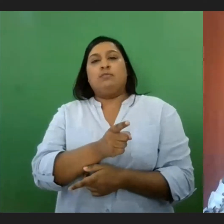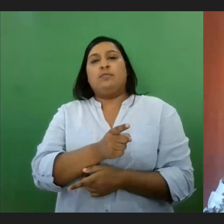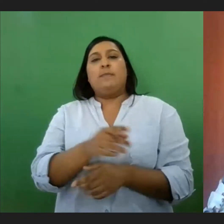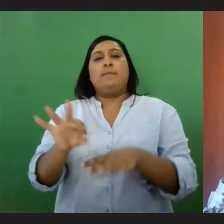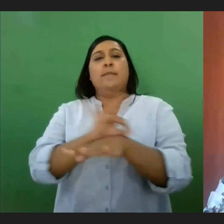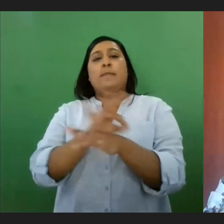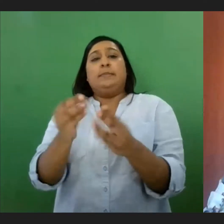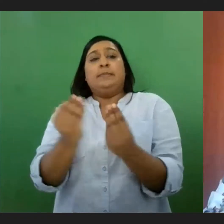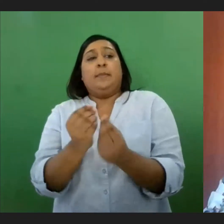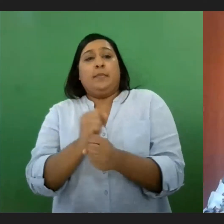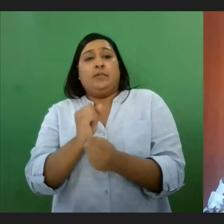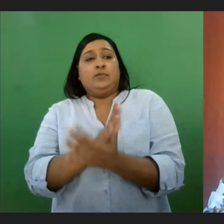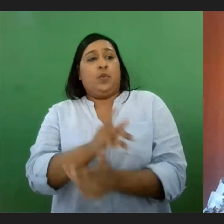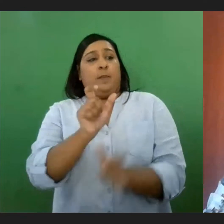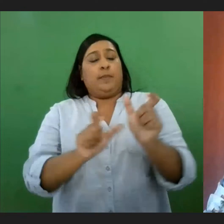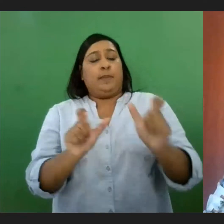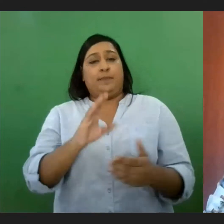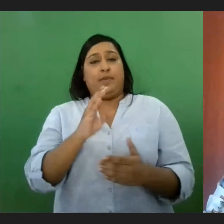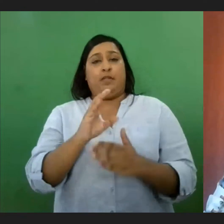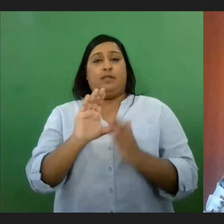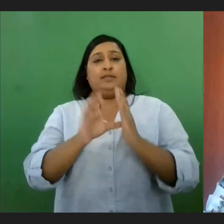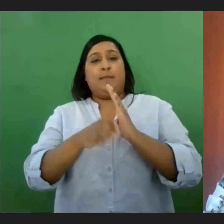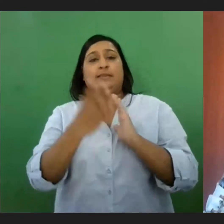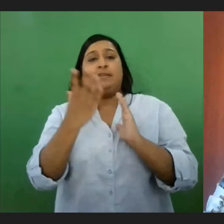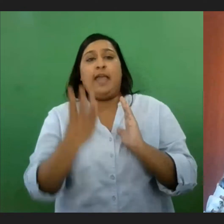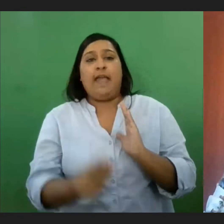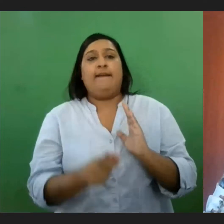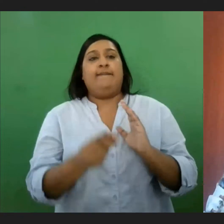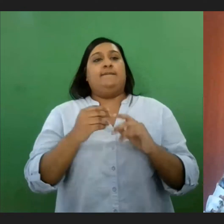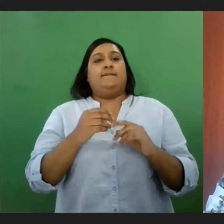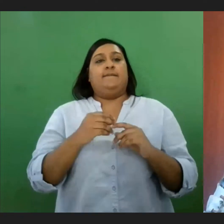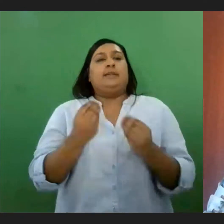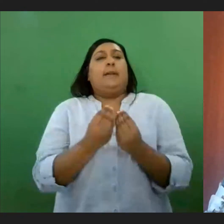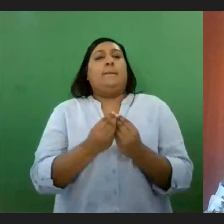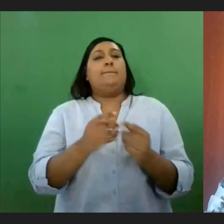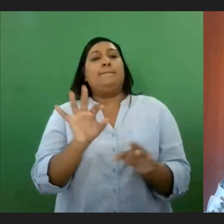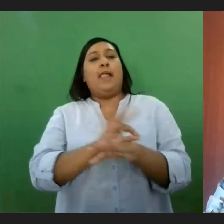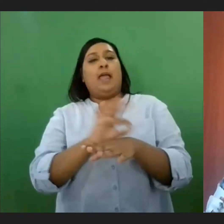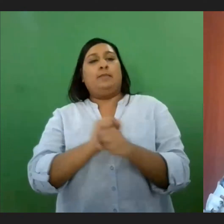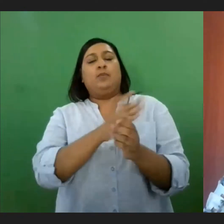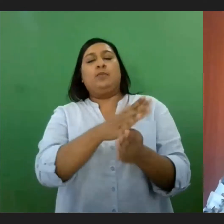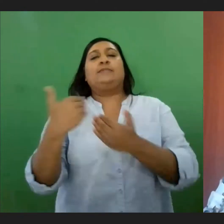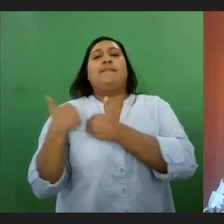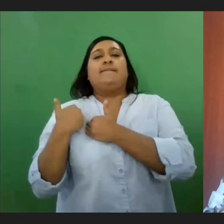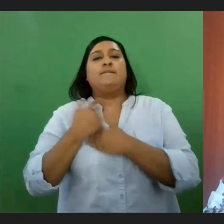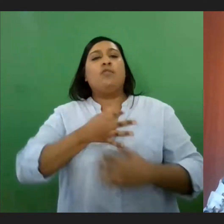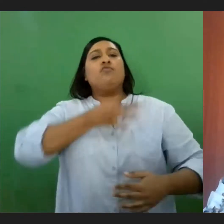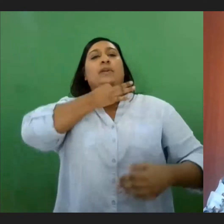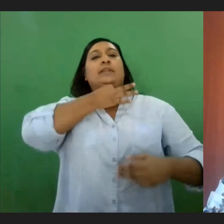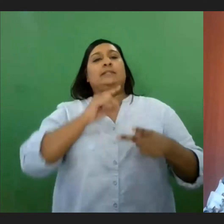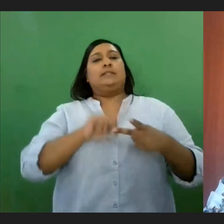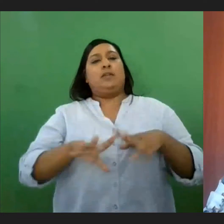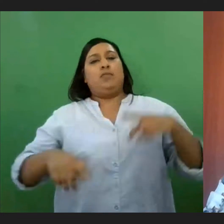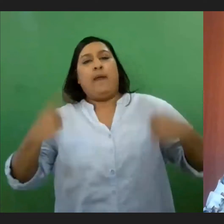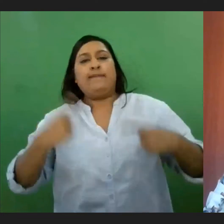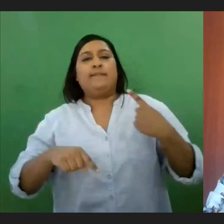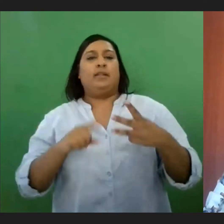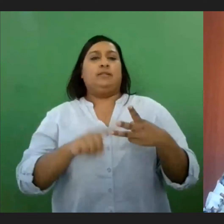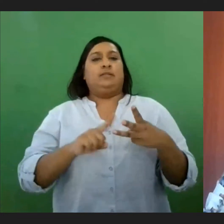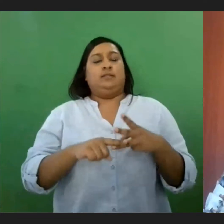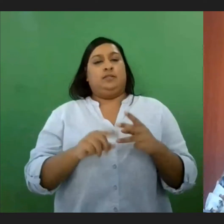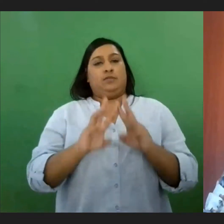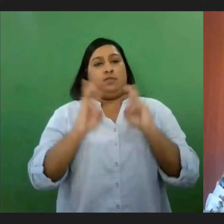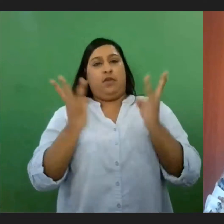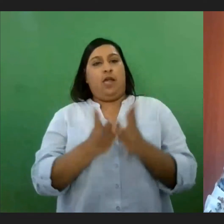persons with disabilities during situations of armed conflict, risk, national disasters, and humanitarian emergencies.